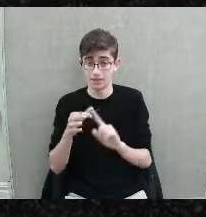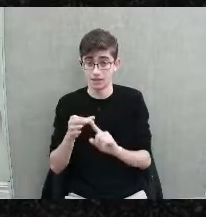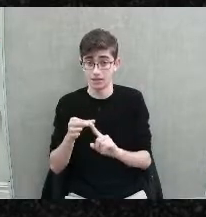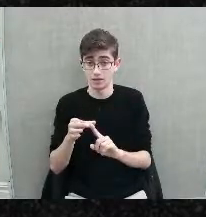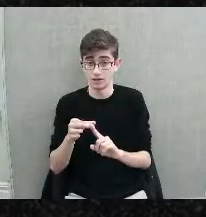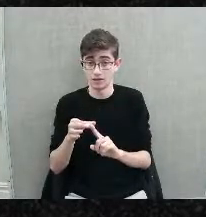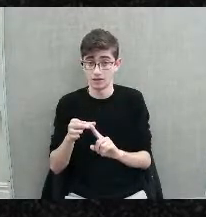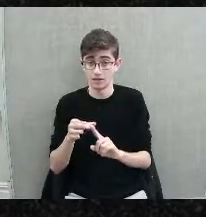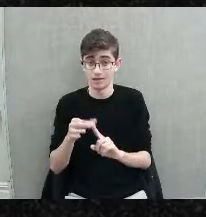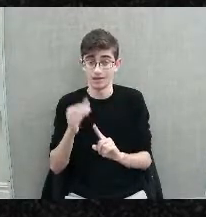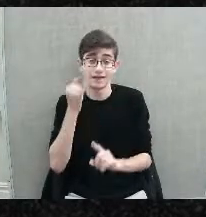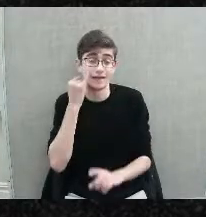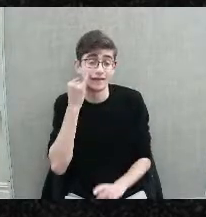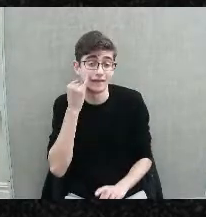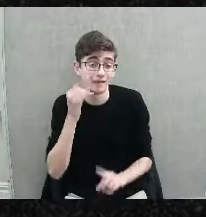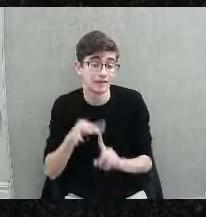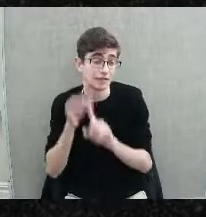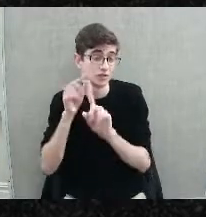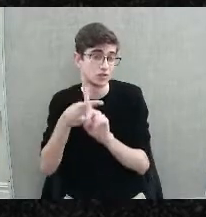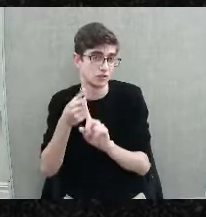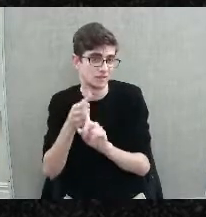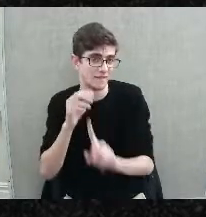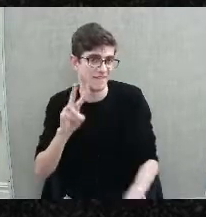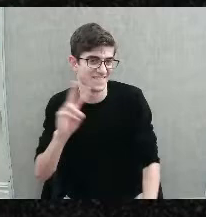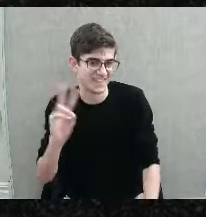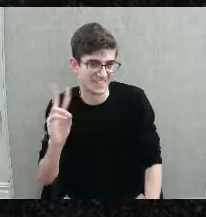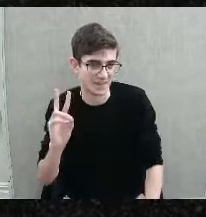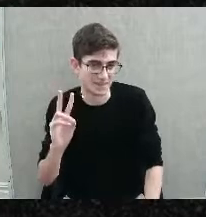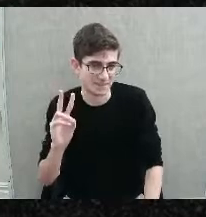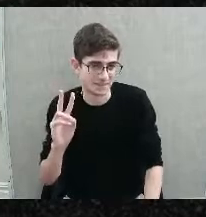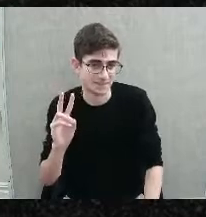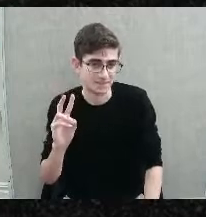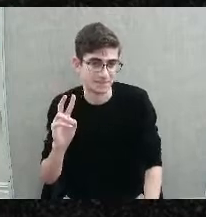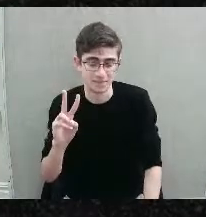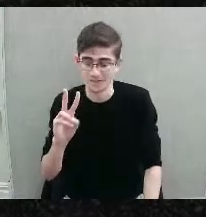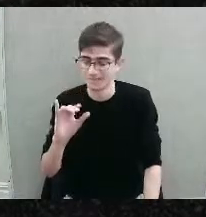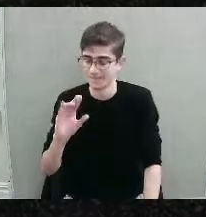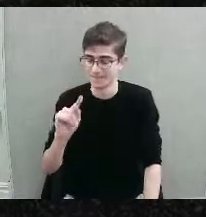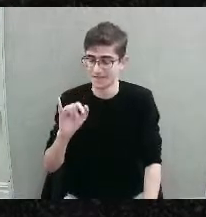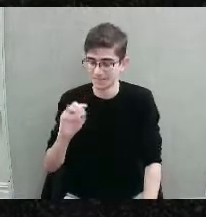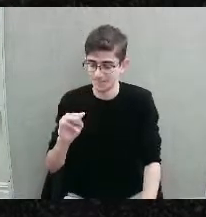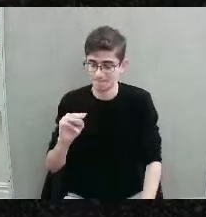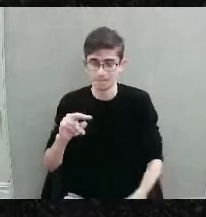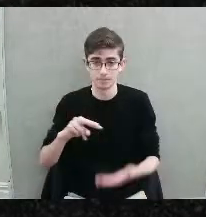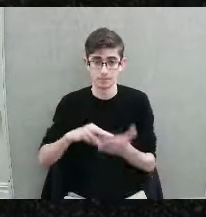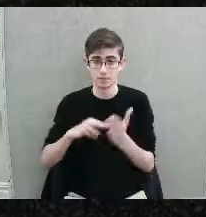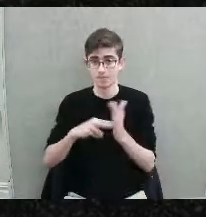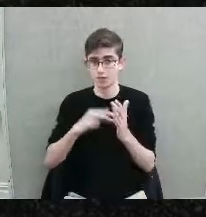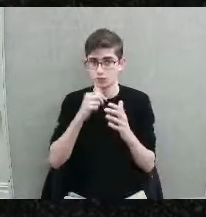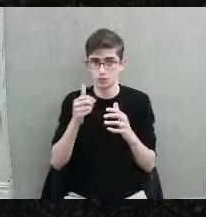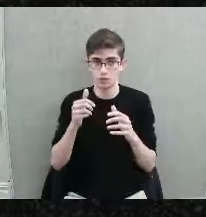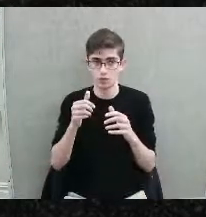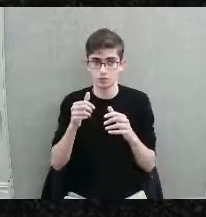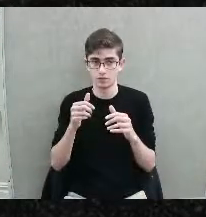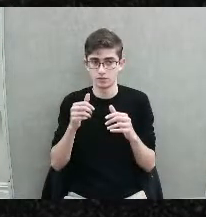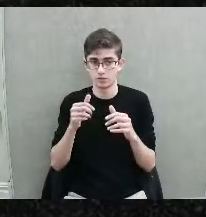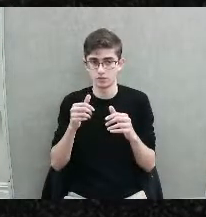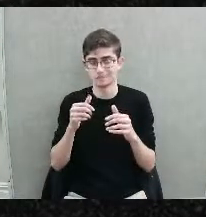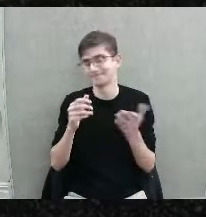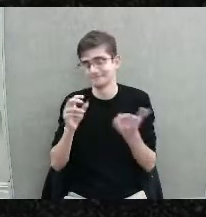terms of victims. The victim is someone who doesn't speak, who doesn't act, the opposite of